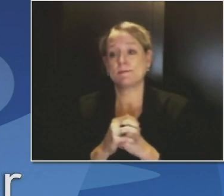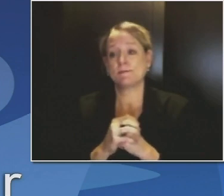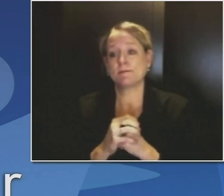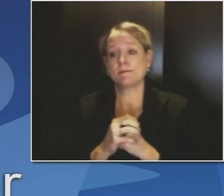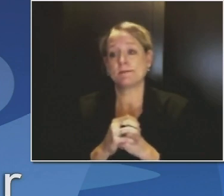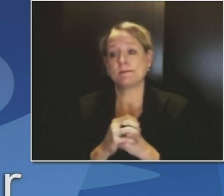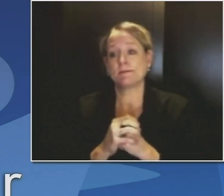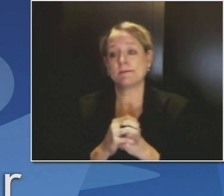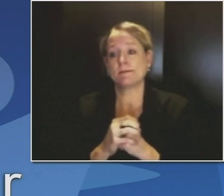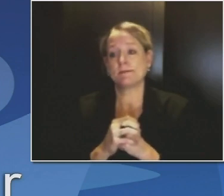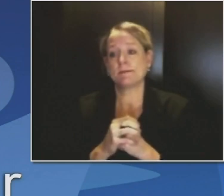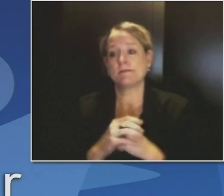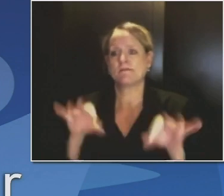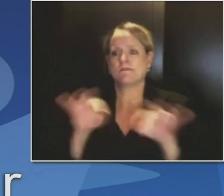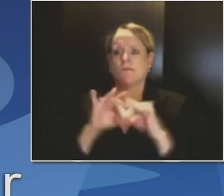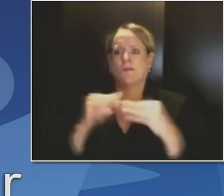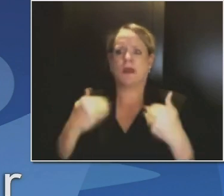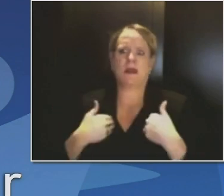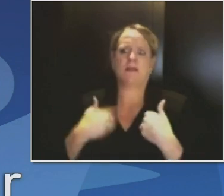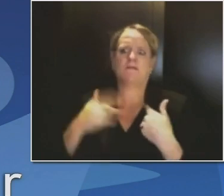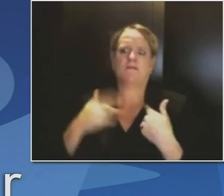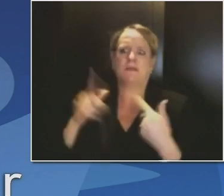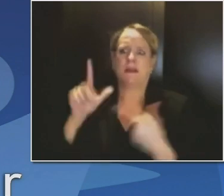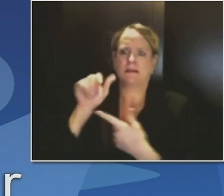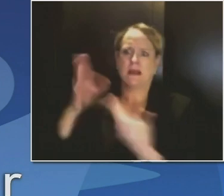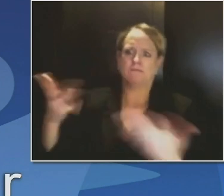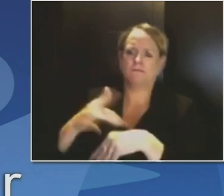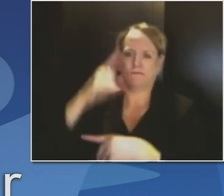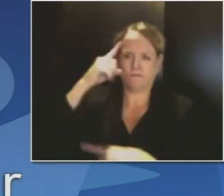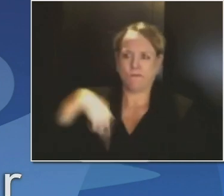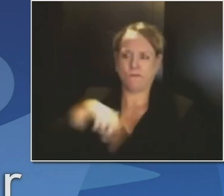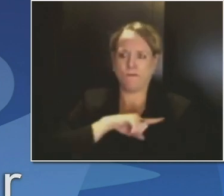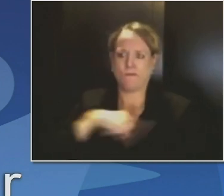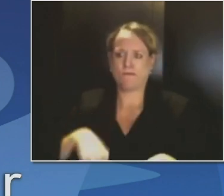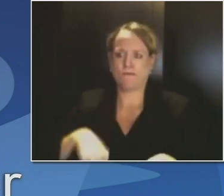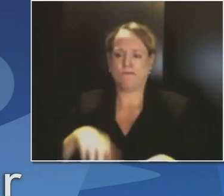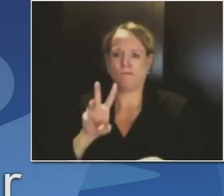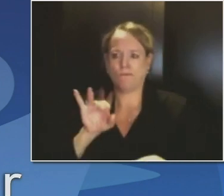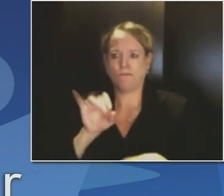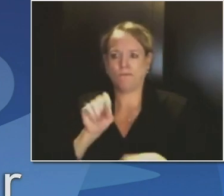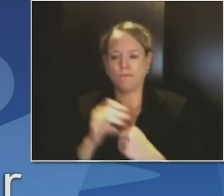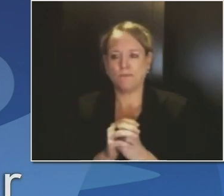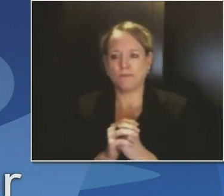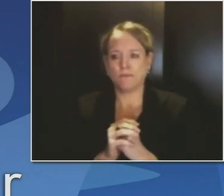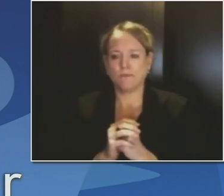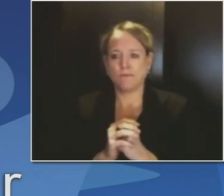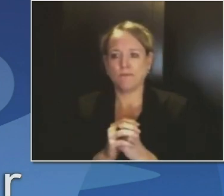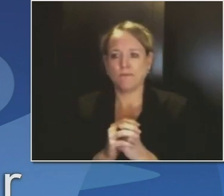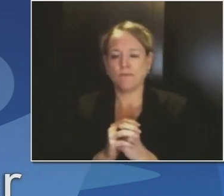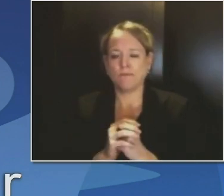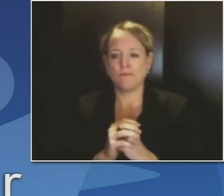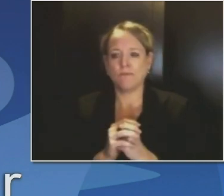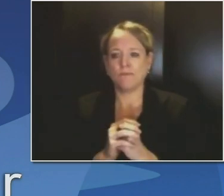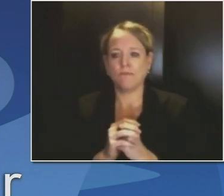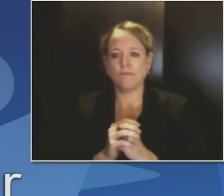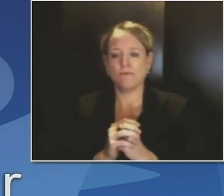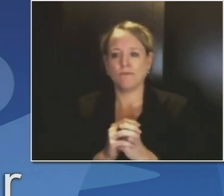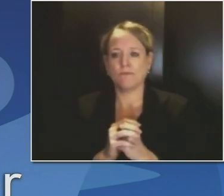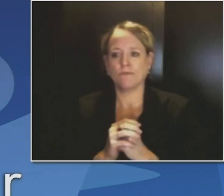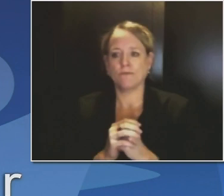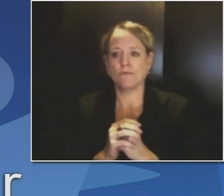the capacity that has been exceeded, that really is showing that individuals have had a test taken